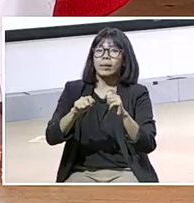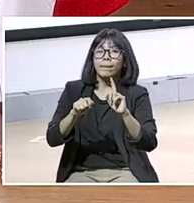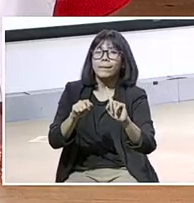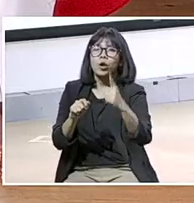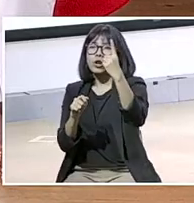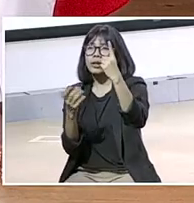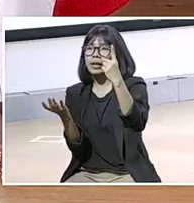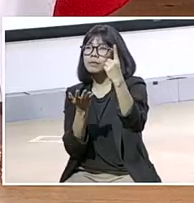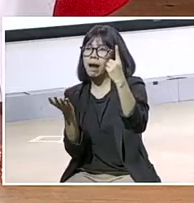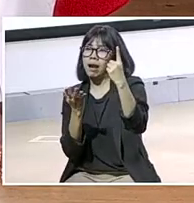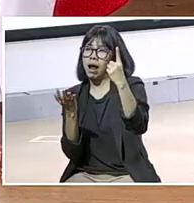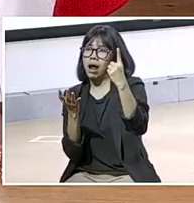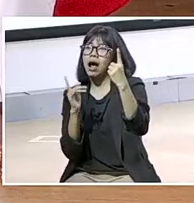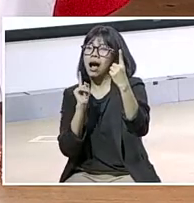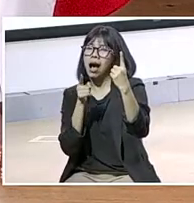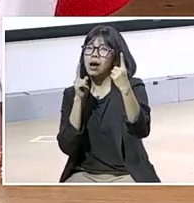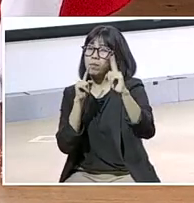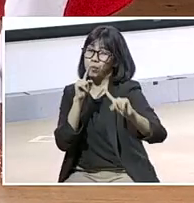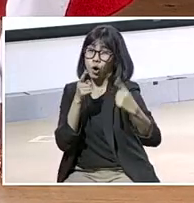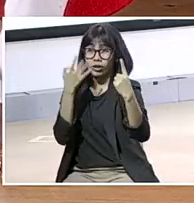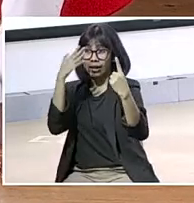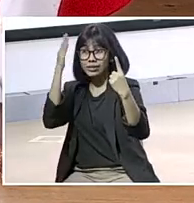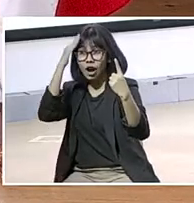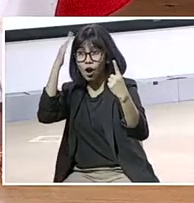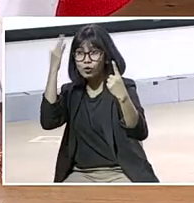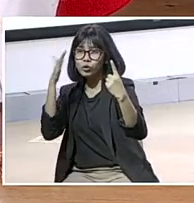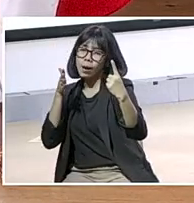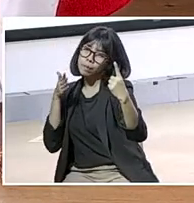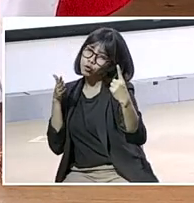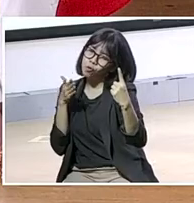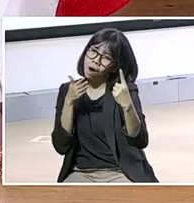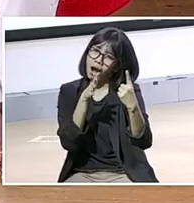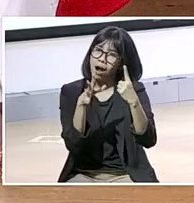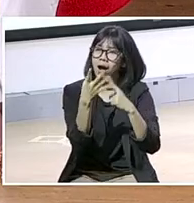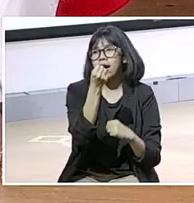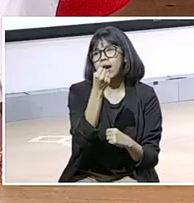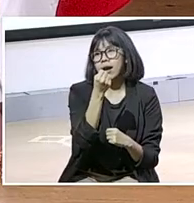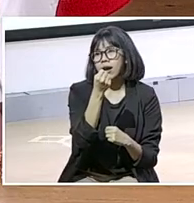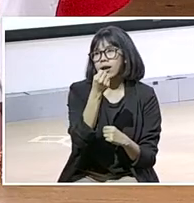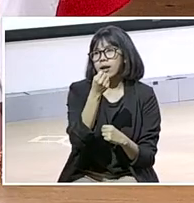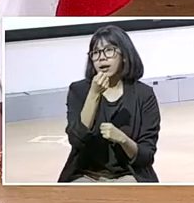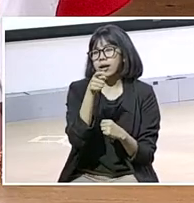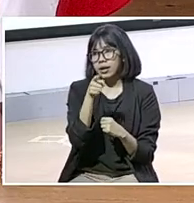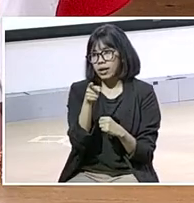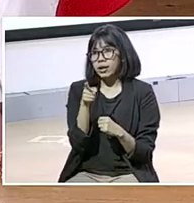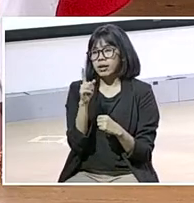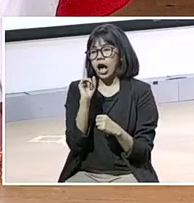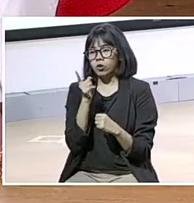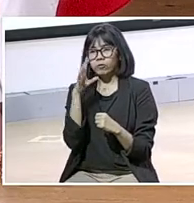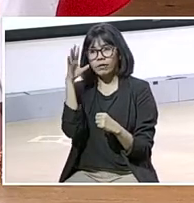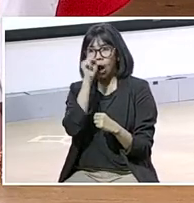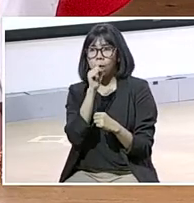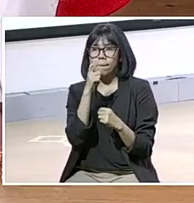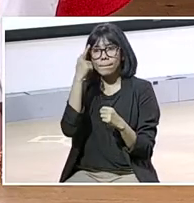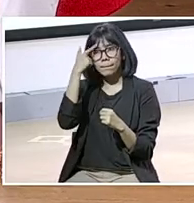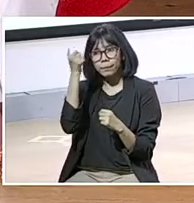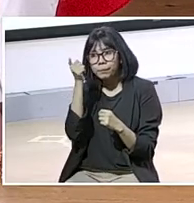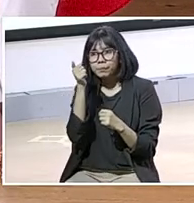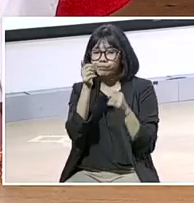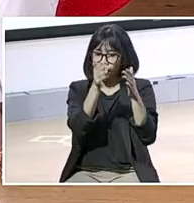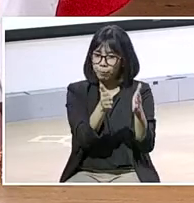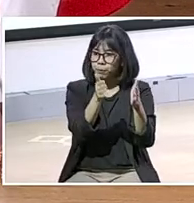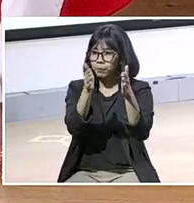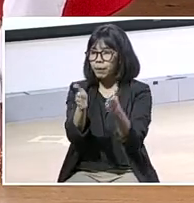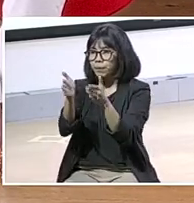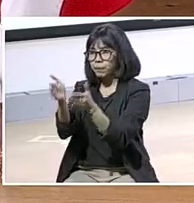to make the sacrifices. Yeah, I know there's this thing called fear of missing out. You got to set that aside. Yeah, to